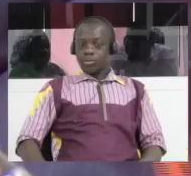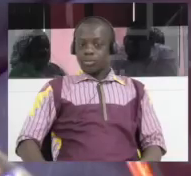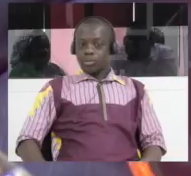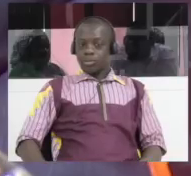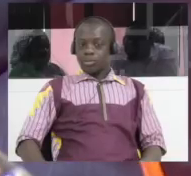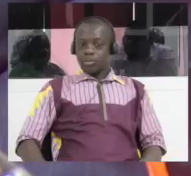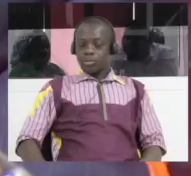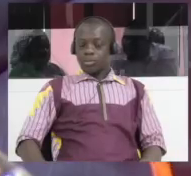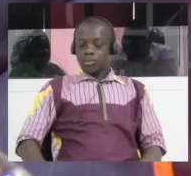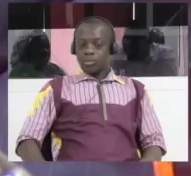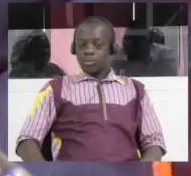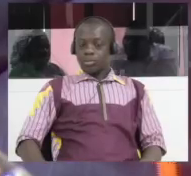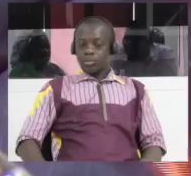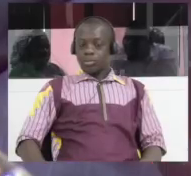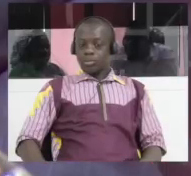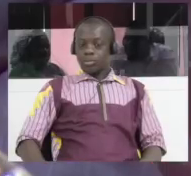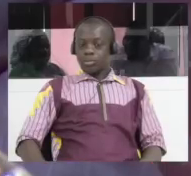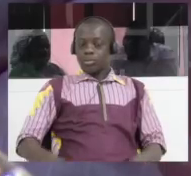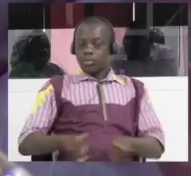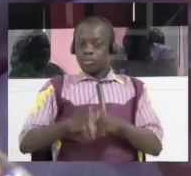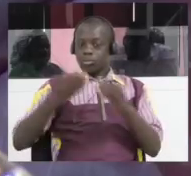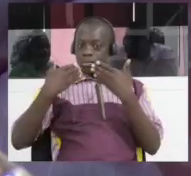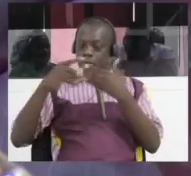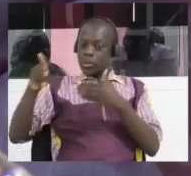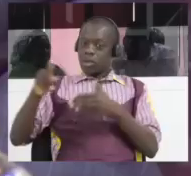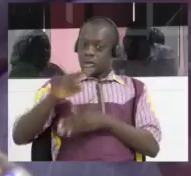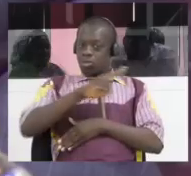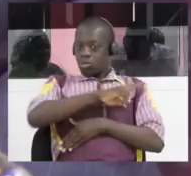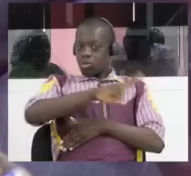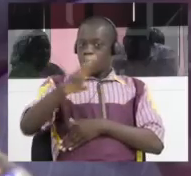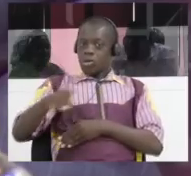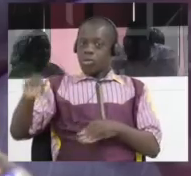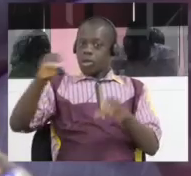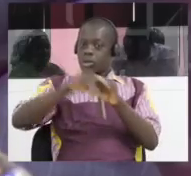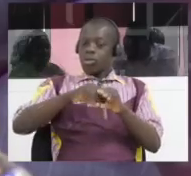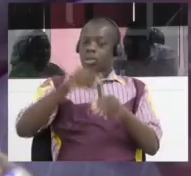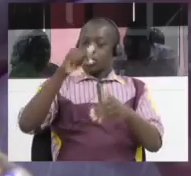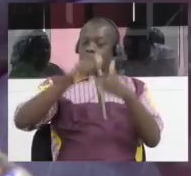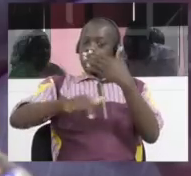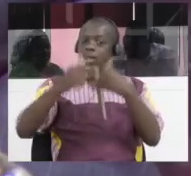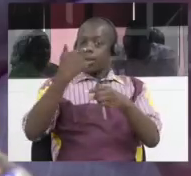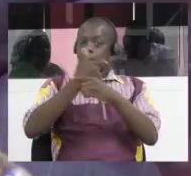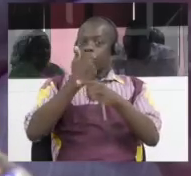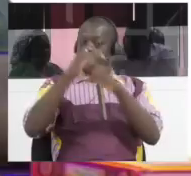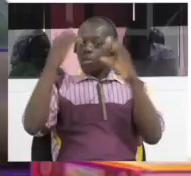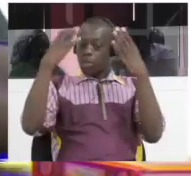you that they were not to be involved in an internal Gambian matter?